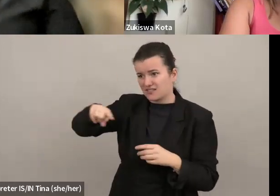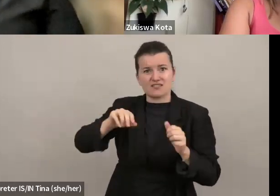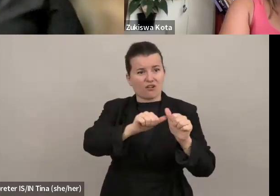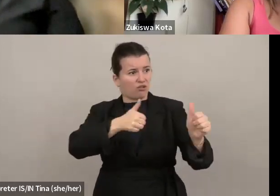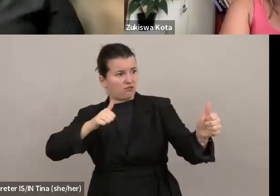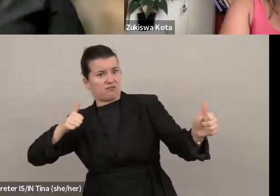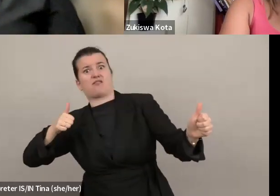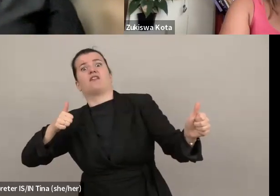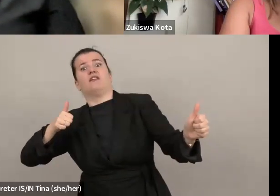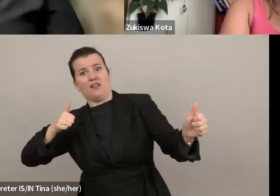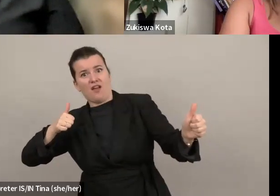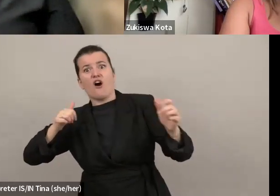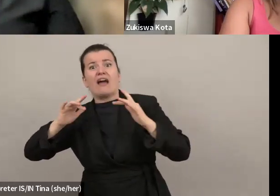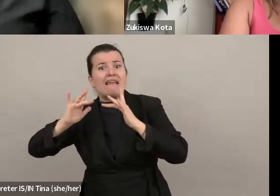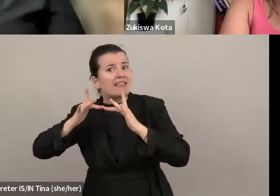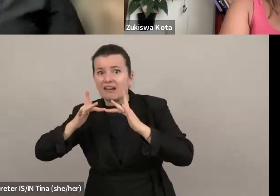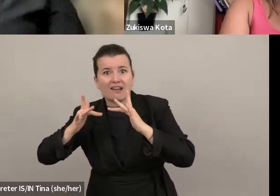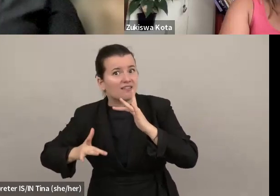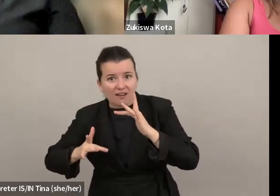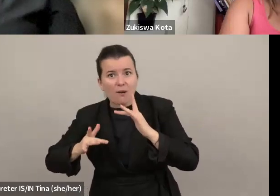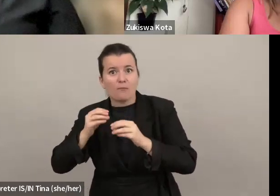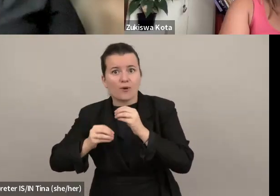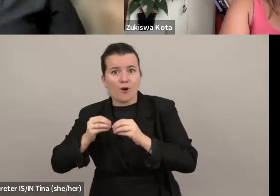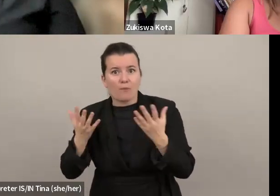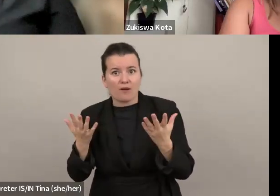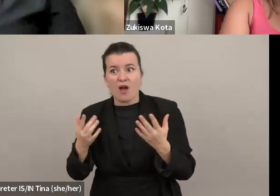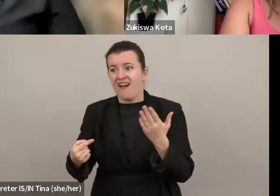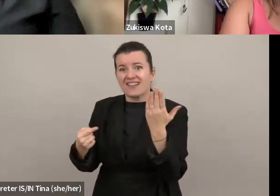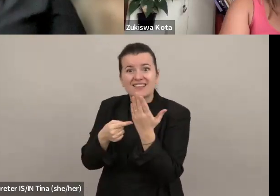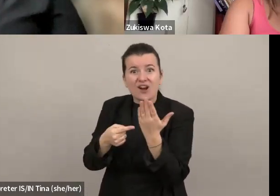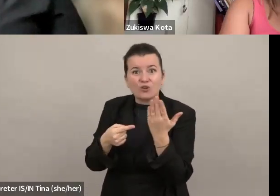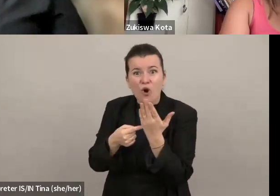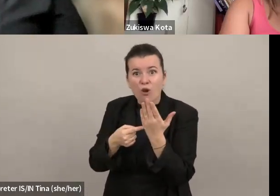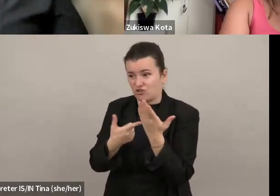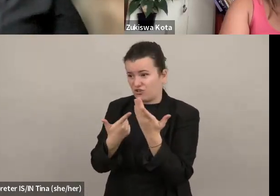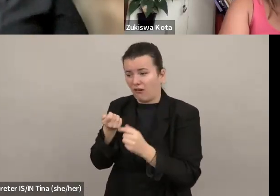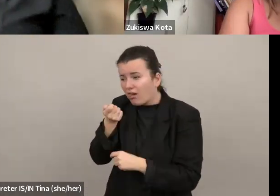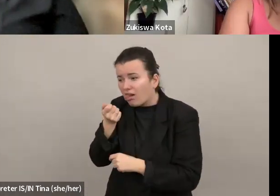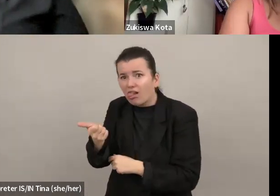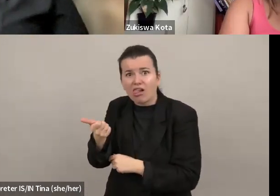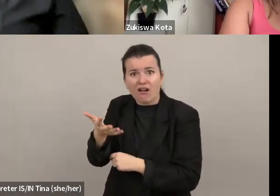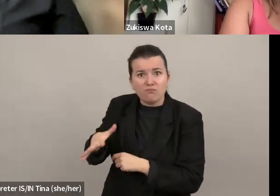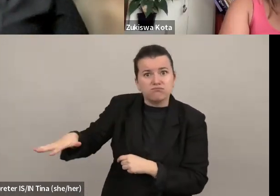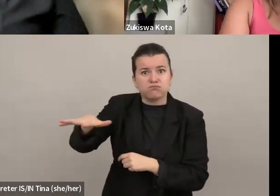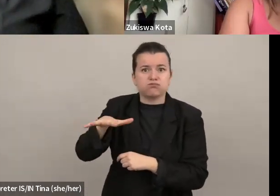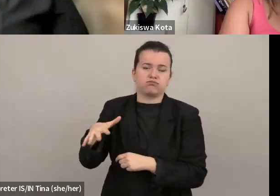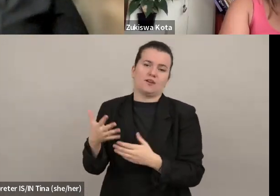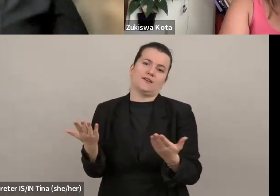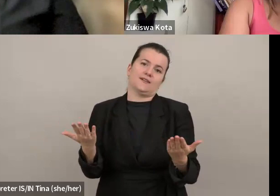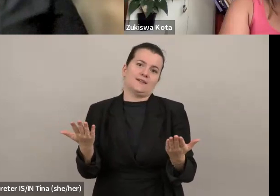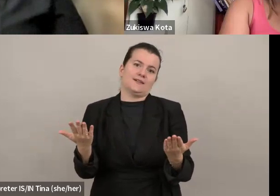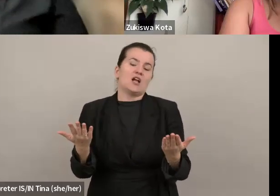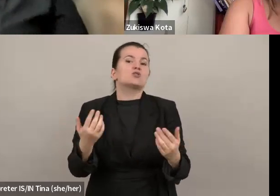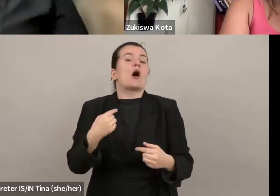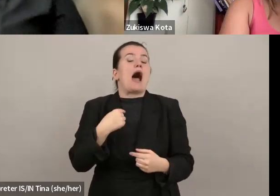within the internet ecosystem and the technological ecosystem. And so for me, what it